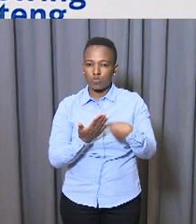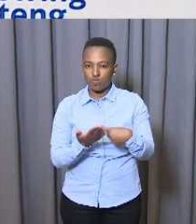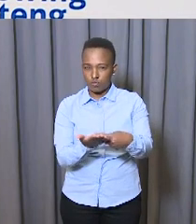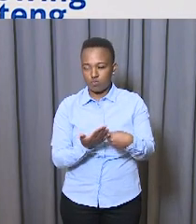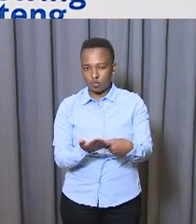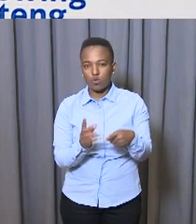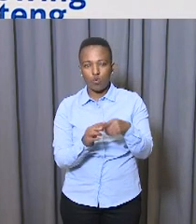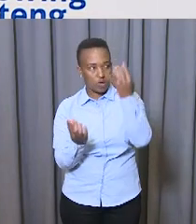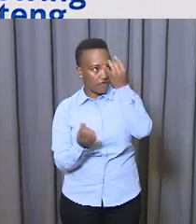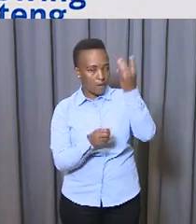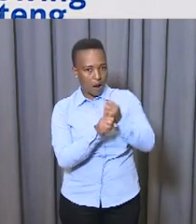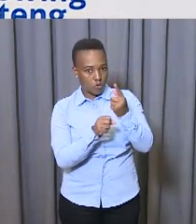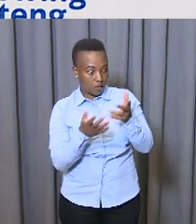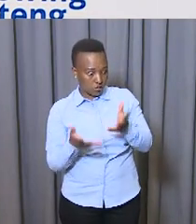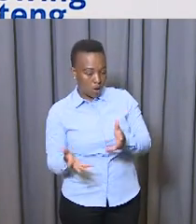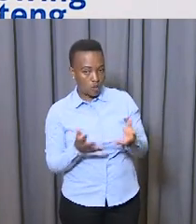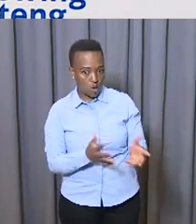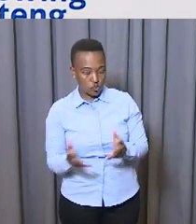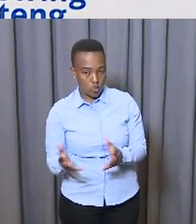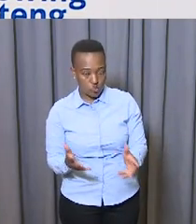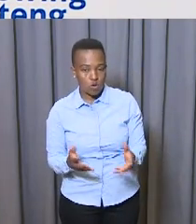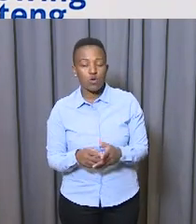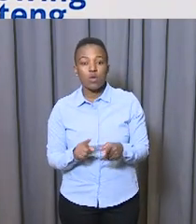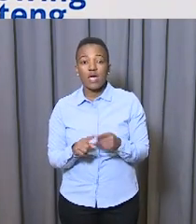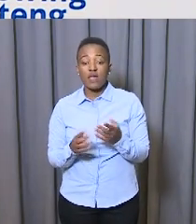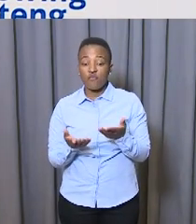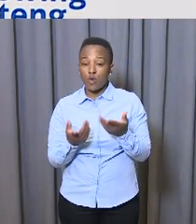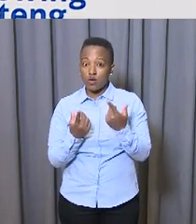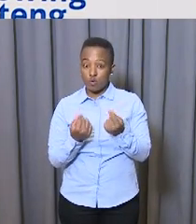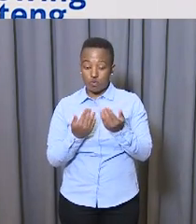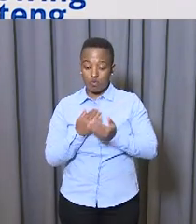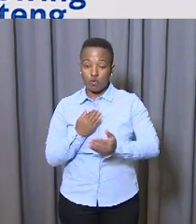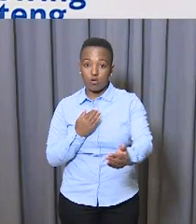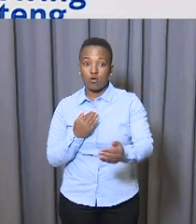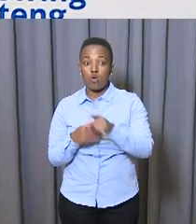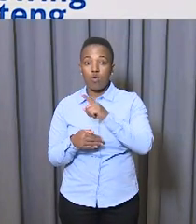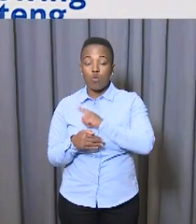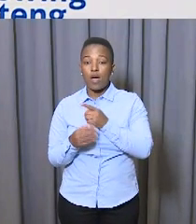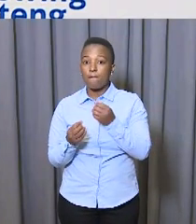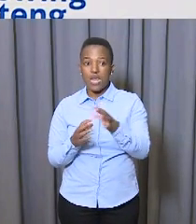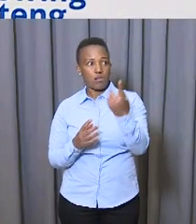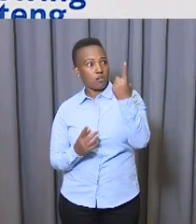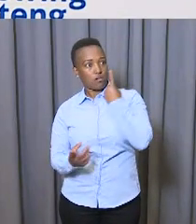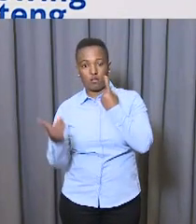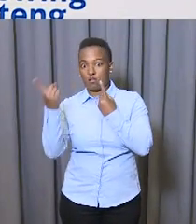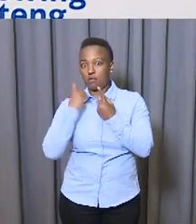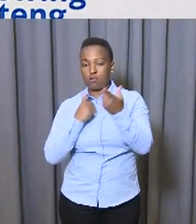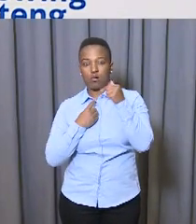You know, if the rate, if we were to go at the rate we are going, I've also received lots of questions from people on